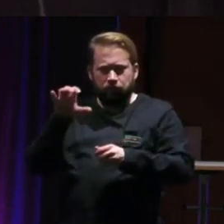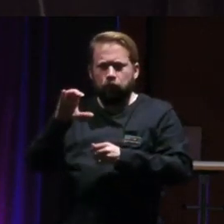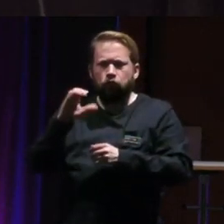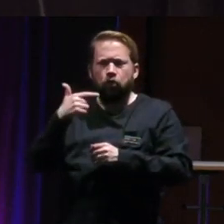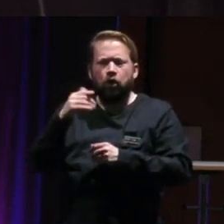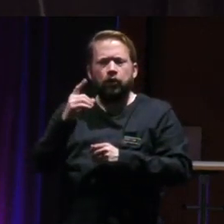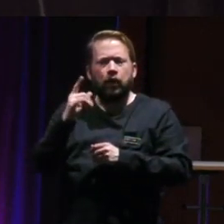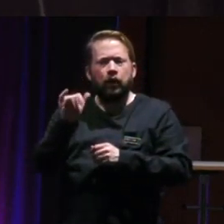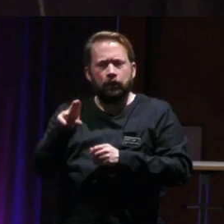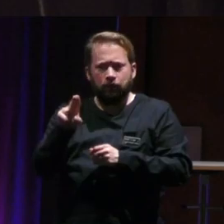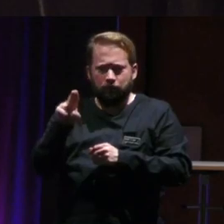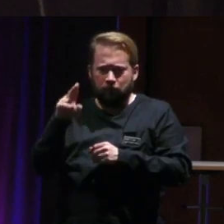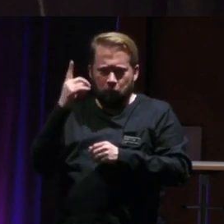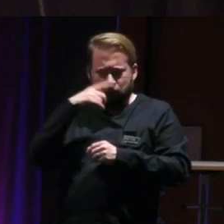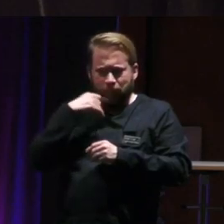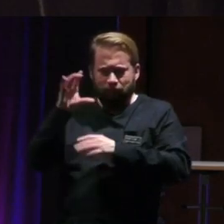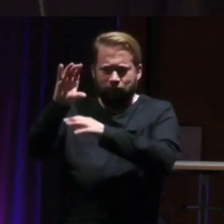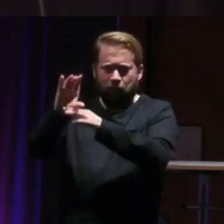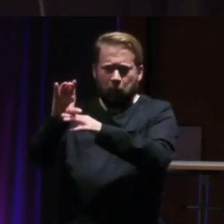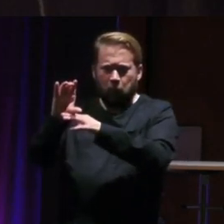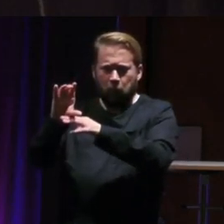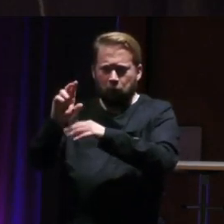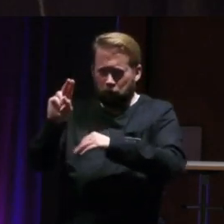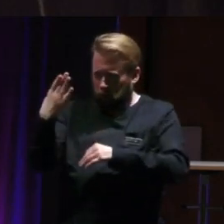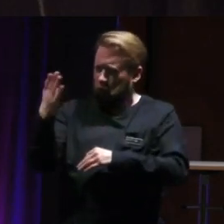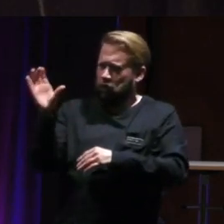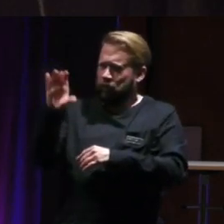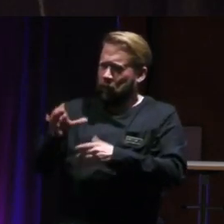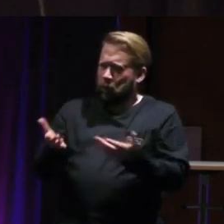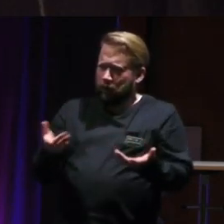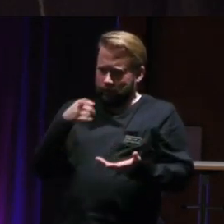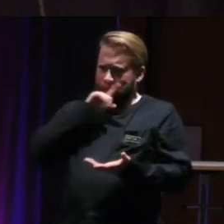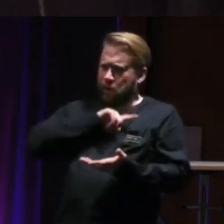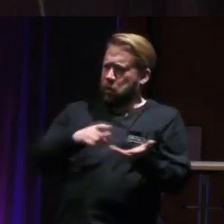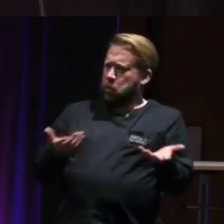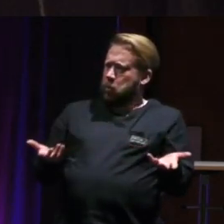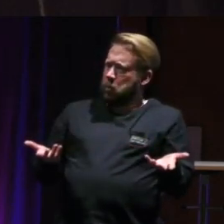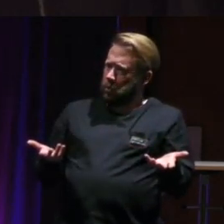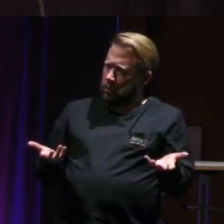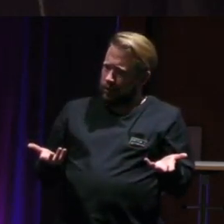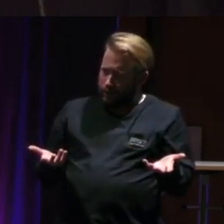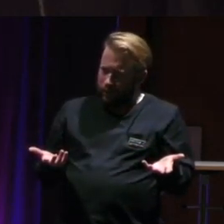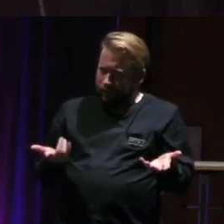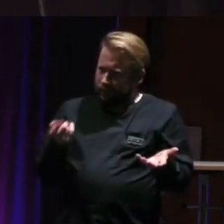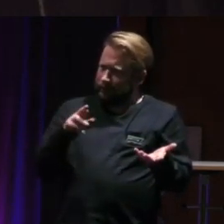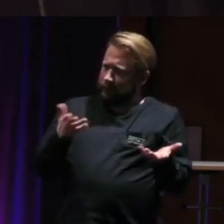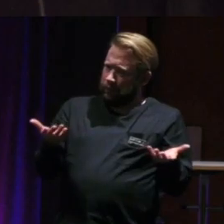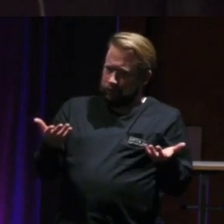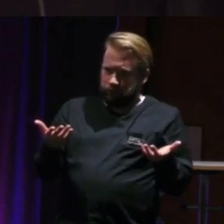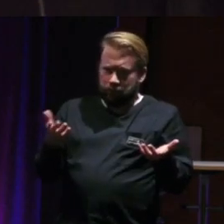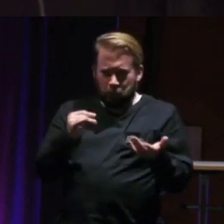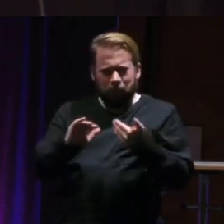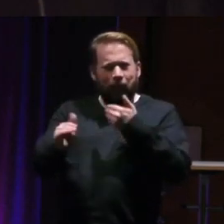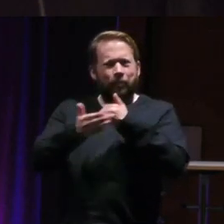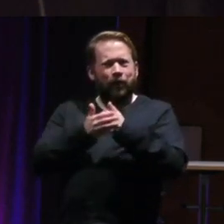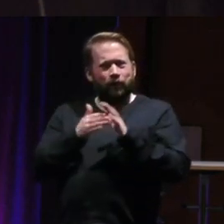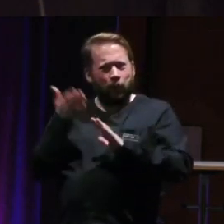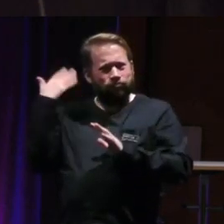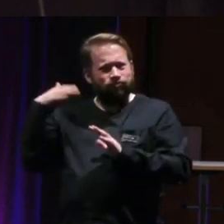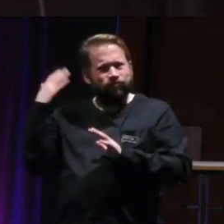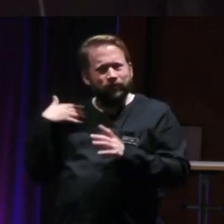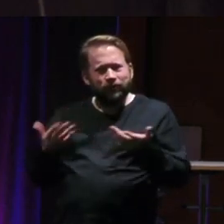year, like the new one. And it's not the only example. They're opening in different